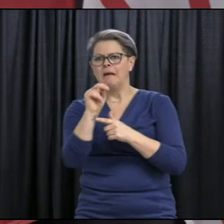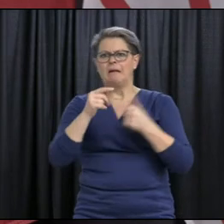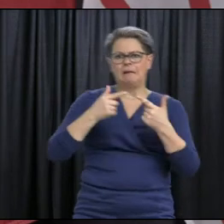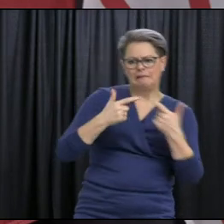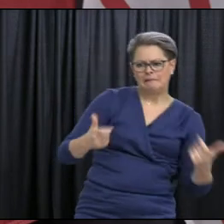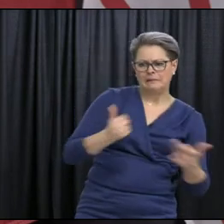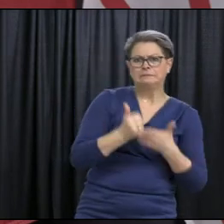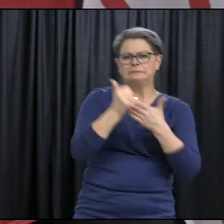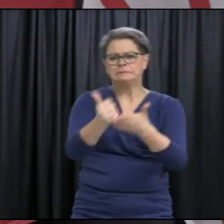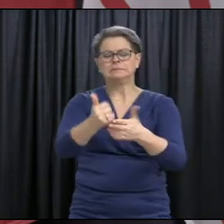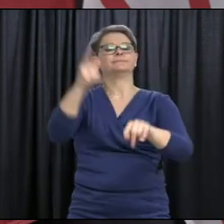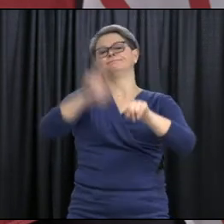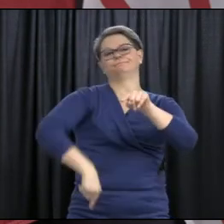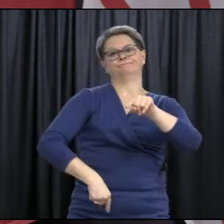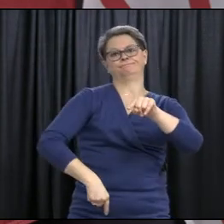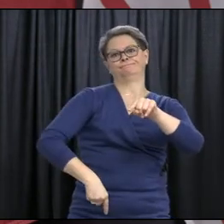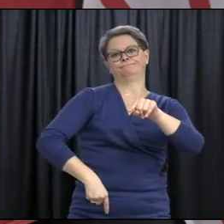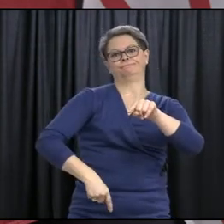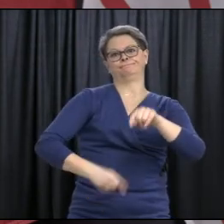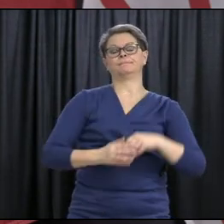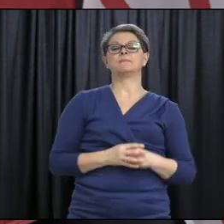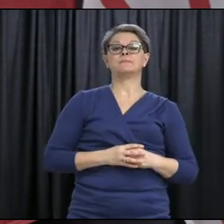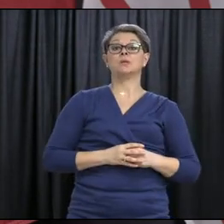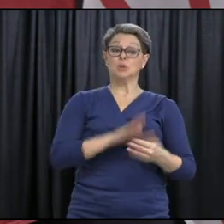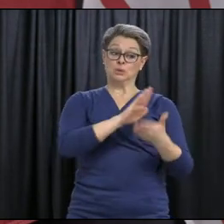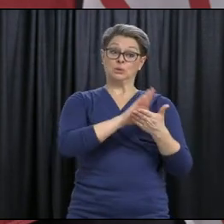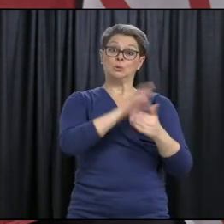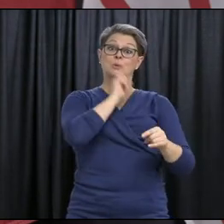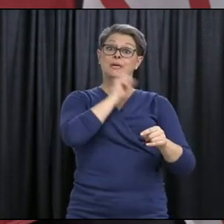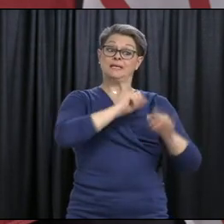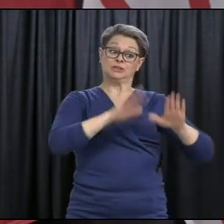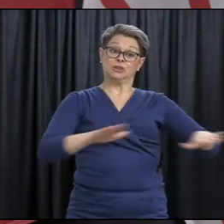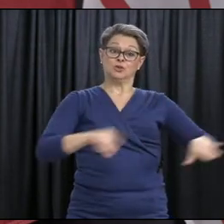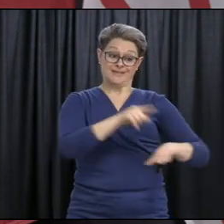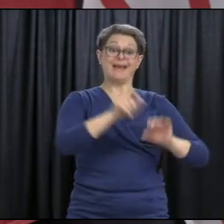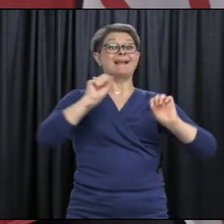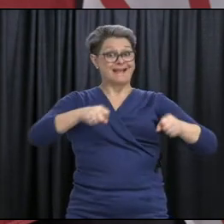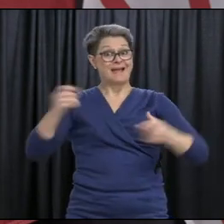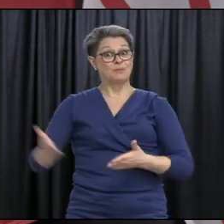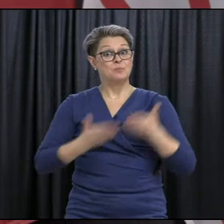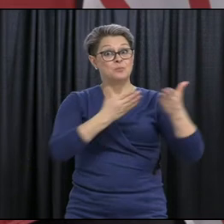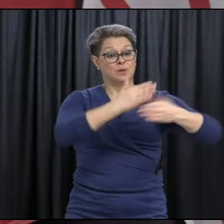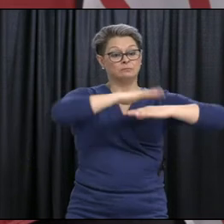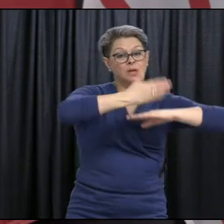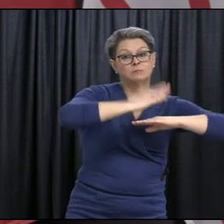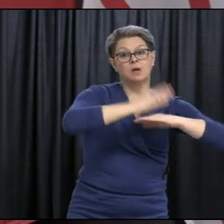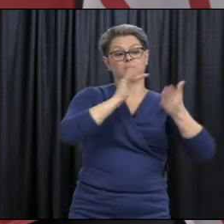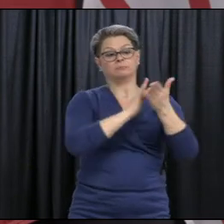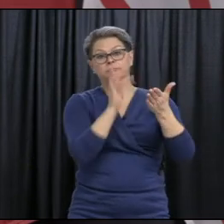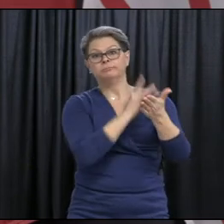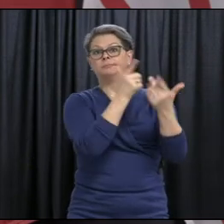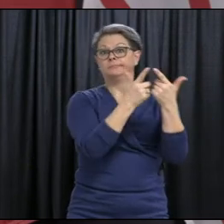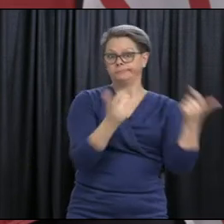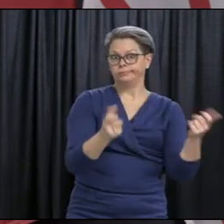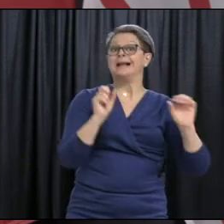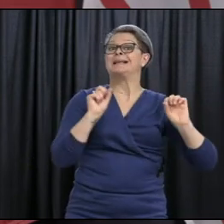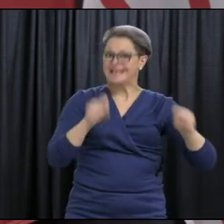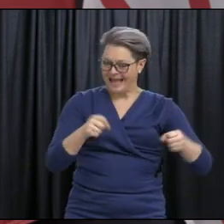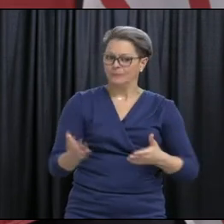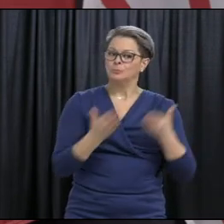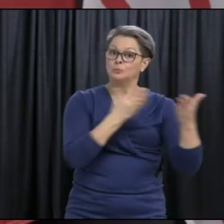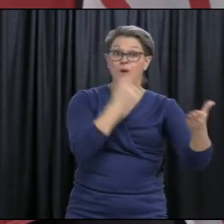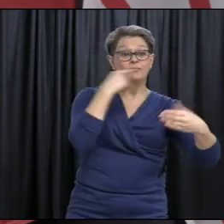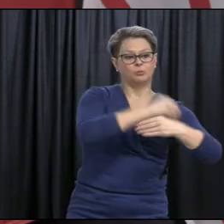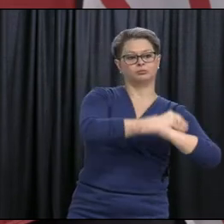It is important to note that school-aged children will be permitted to bring their devices to their childcare services to allow for